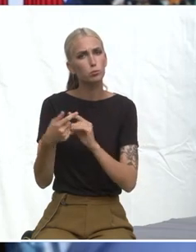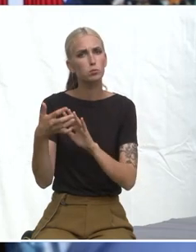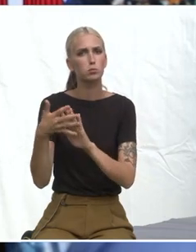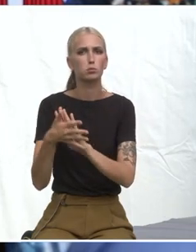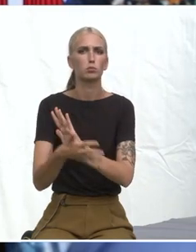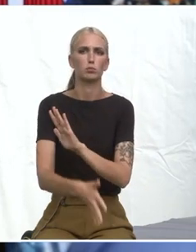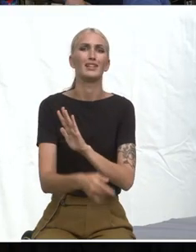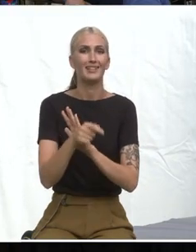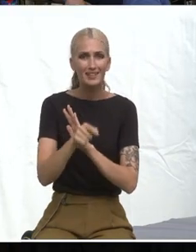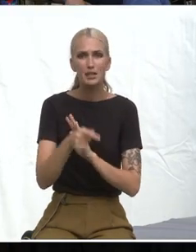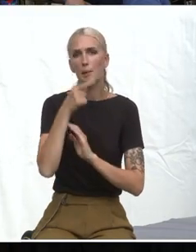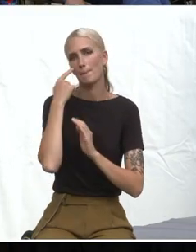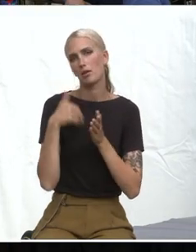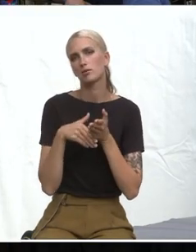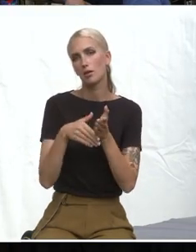for many men.